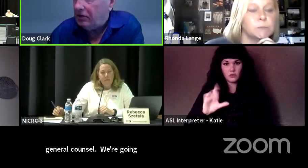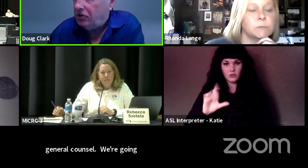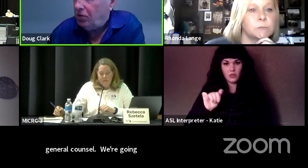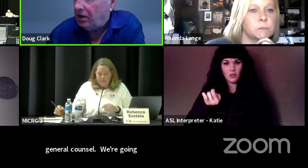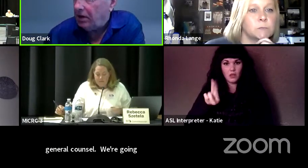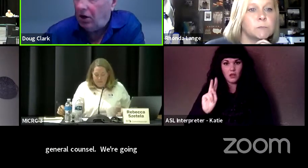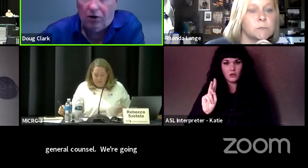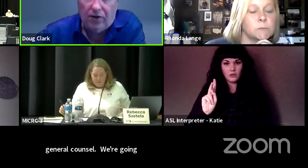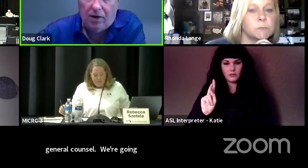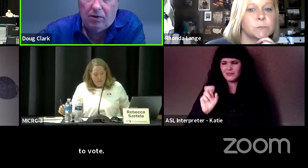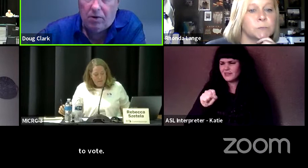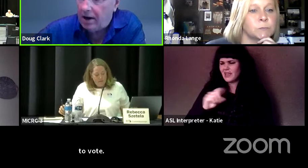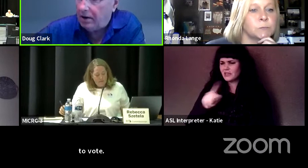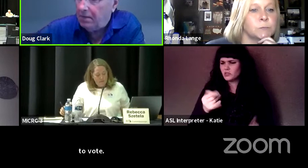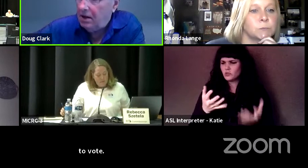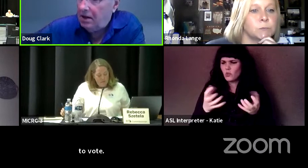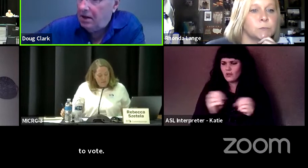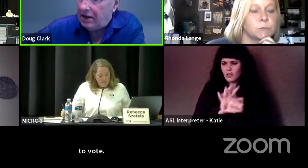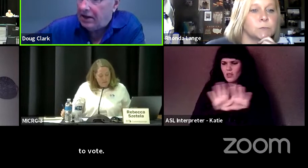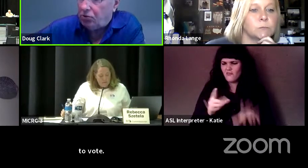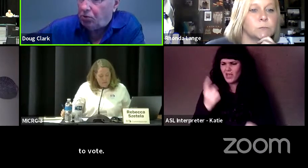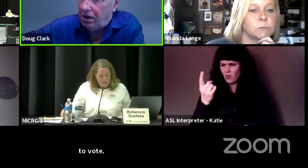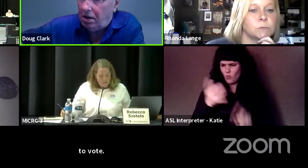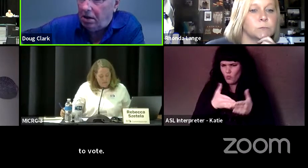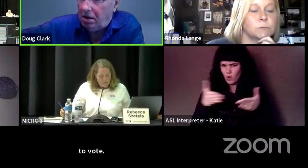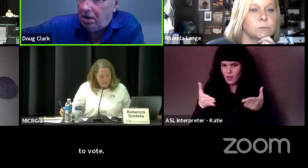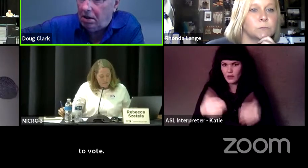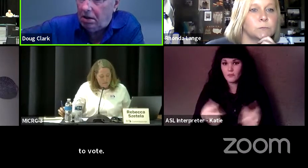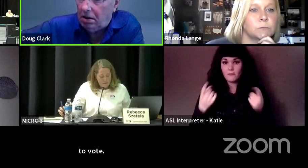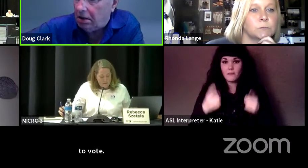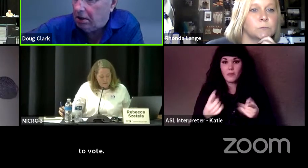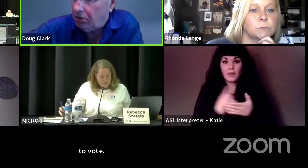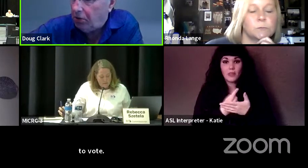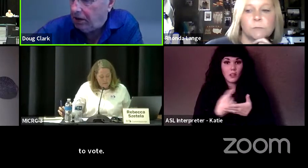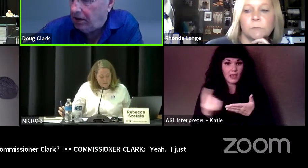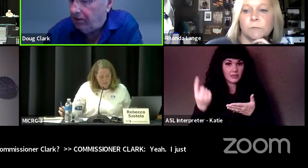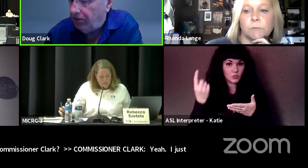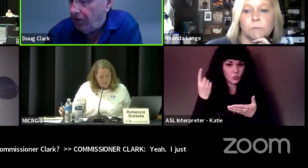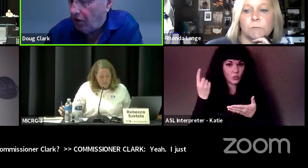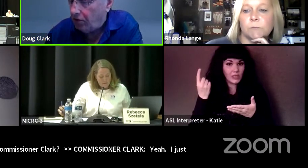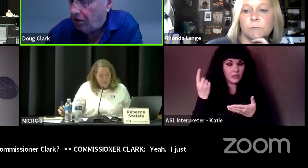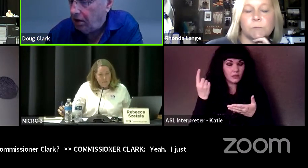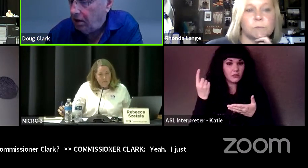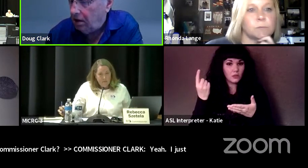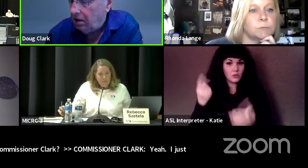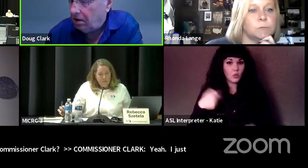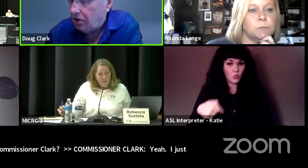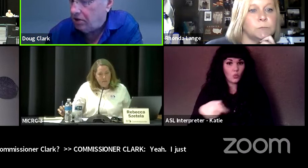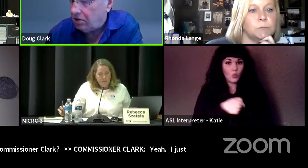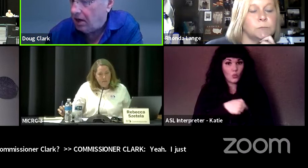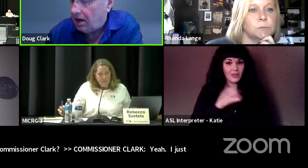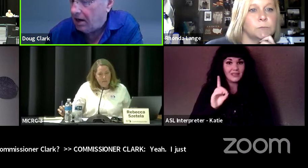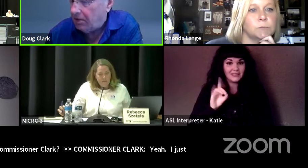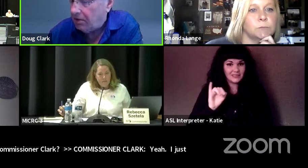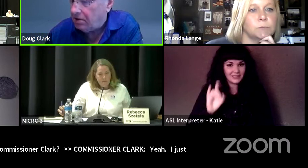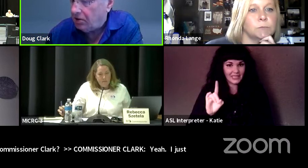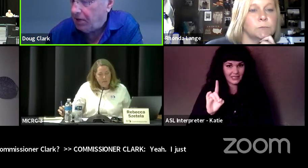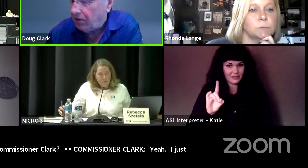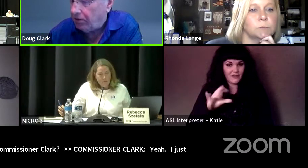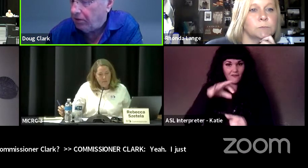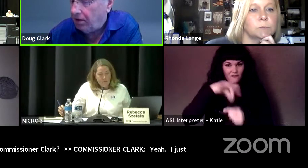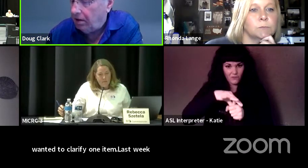Yeah, I just wanted to clarify one item. Last week, we did vote to change the time